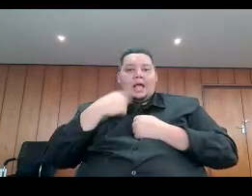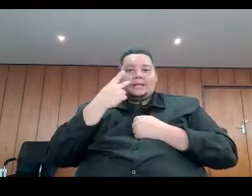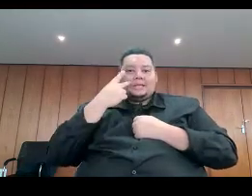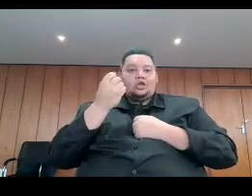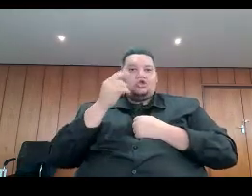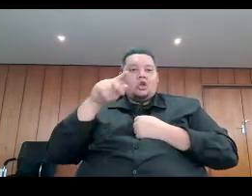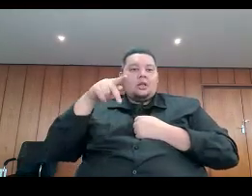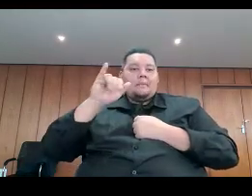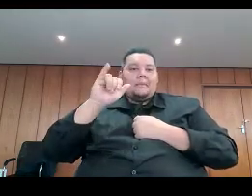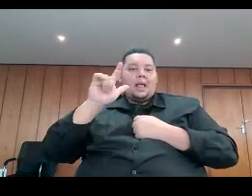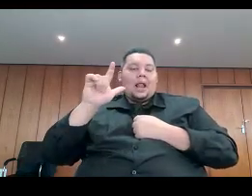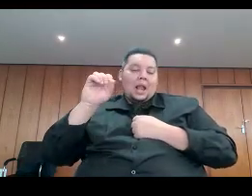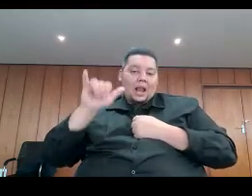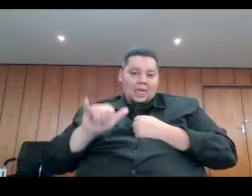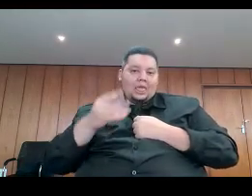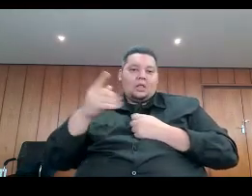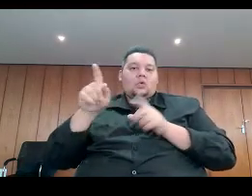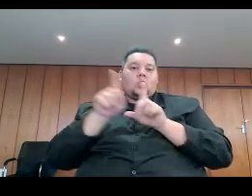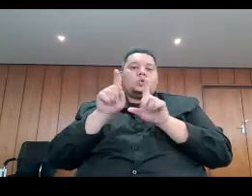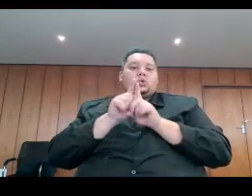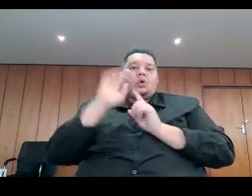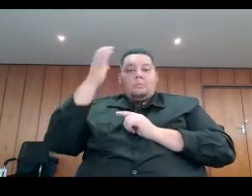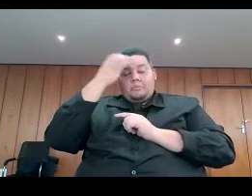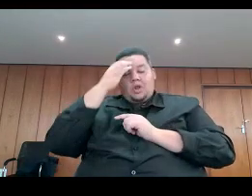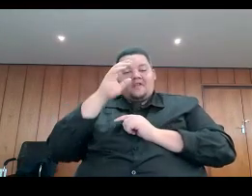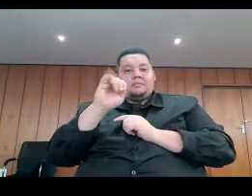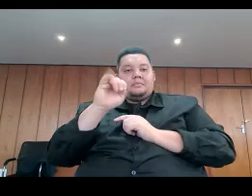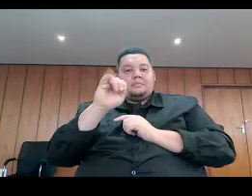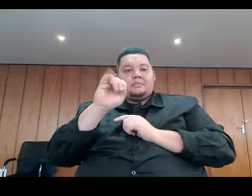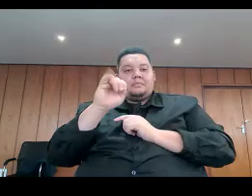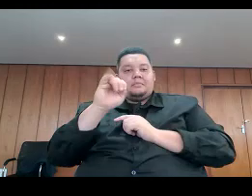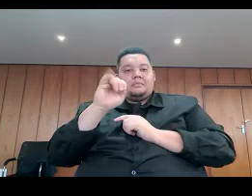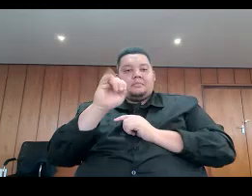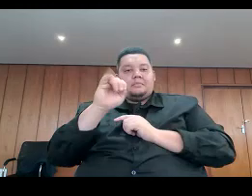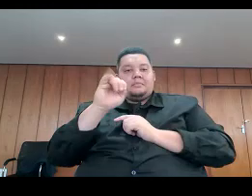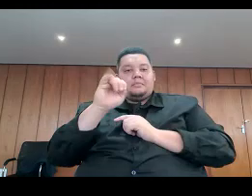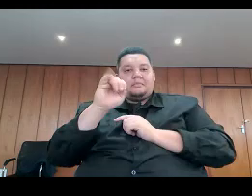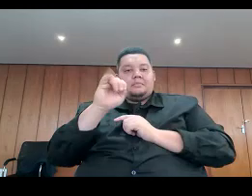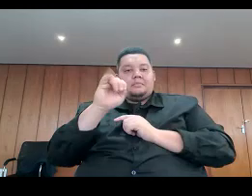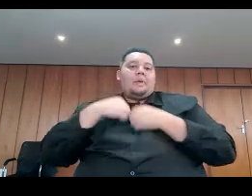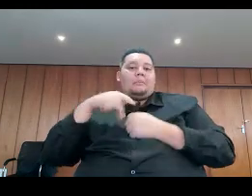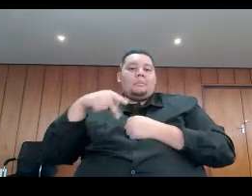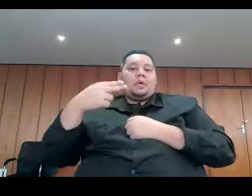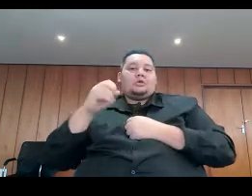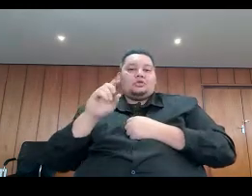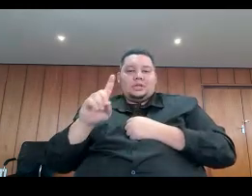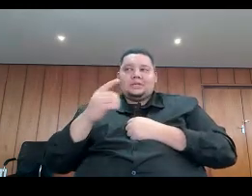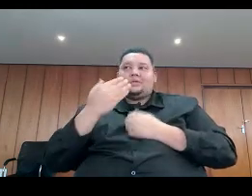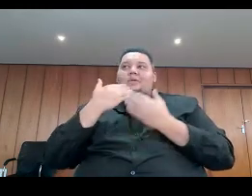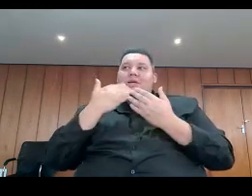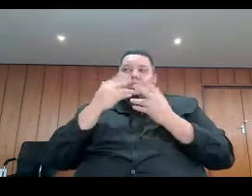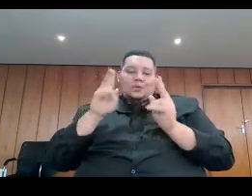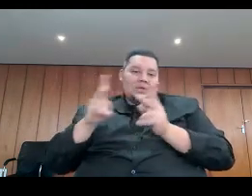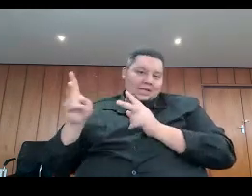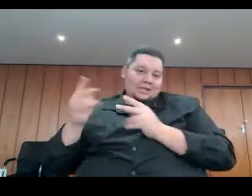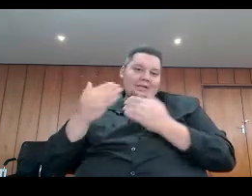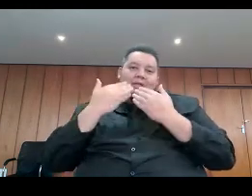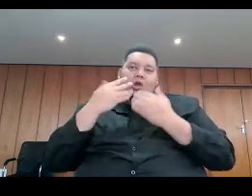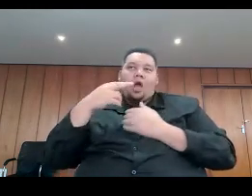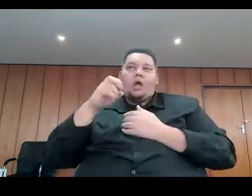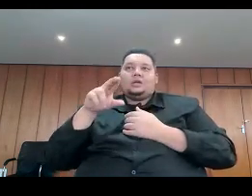well. And also Prof. Michael, who was very instrumental in my PhD. So thanks again. Thank you,